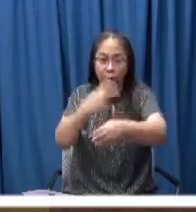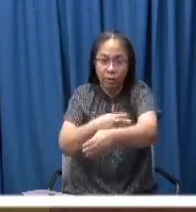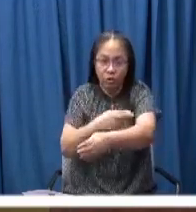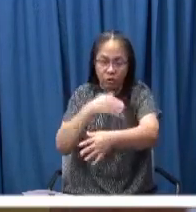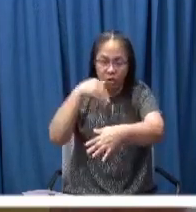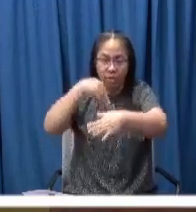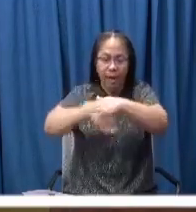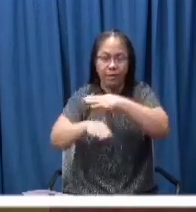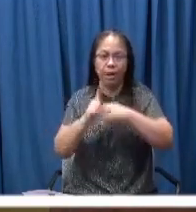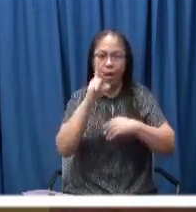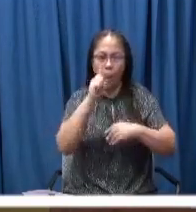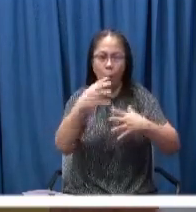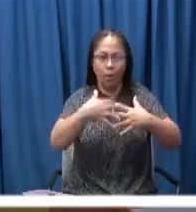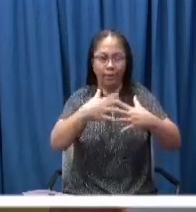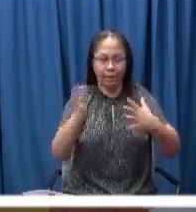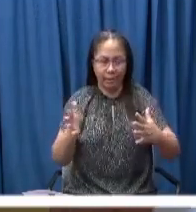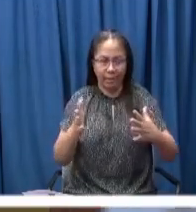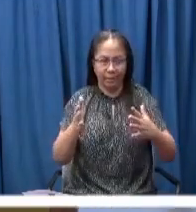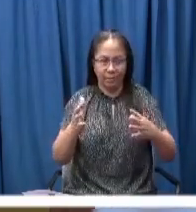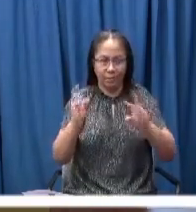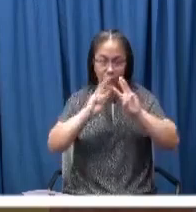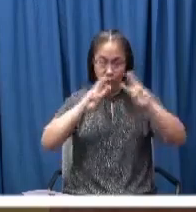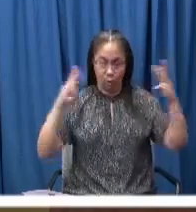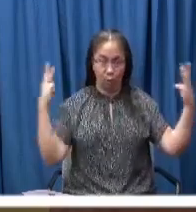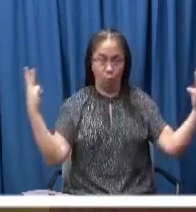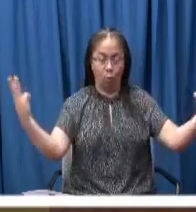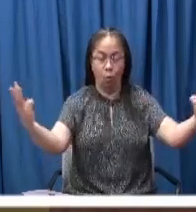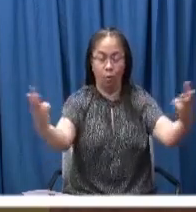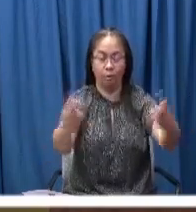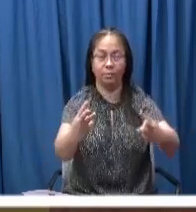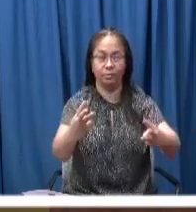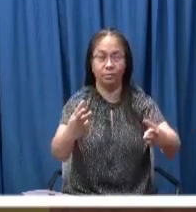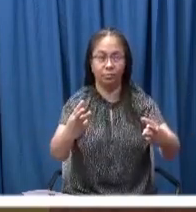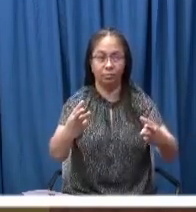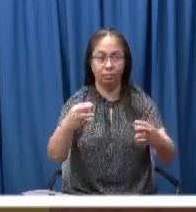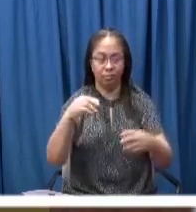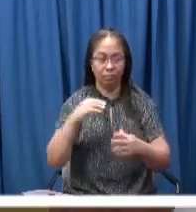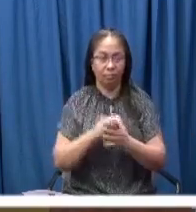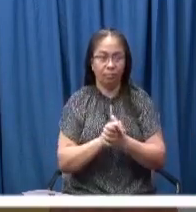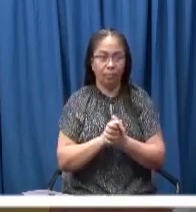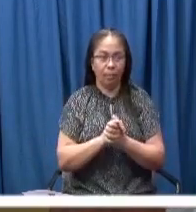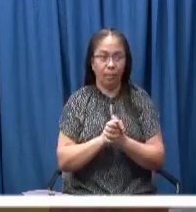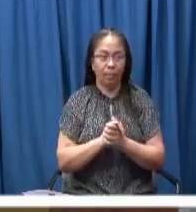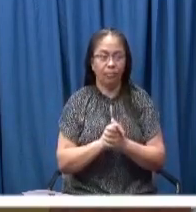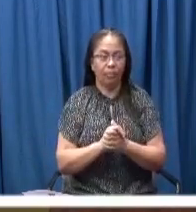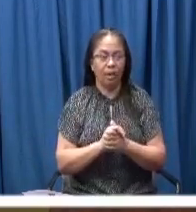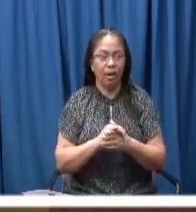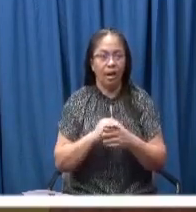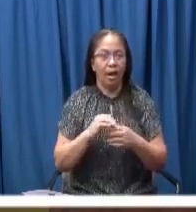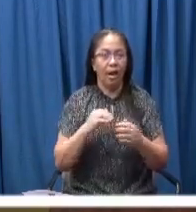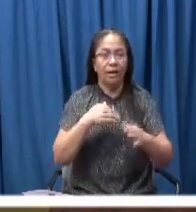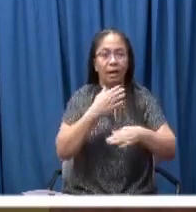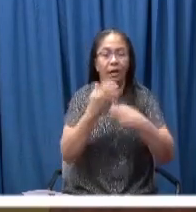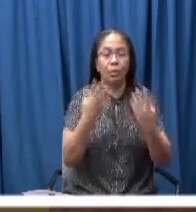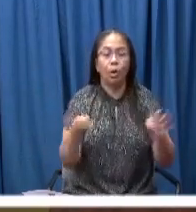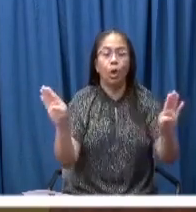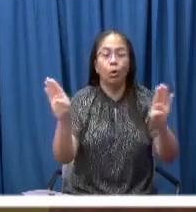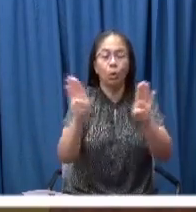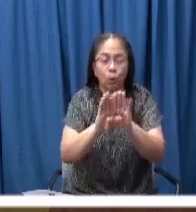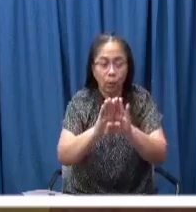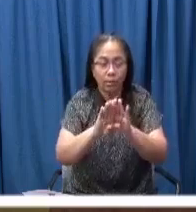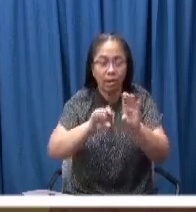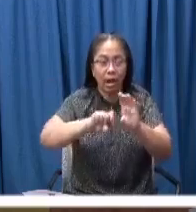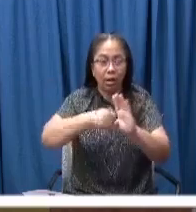gate and into this little stone corral. And inside of there, when the door is locked, there's only one way